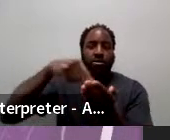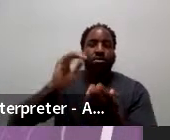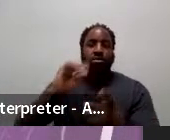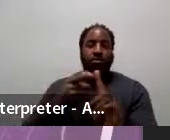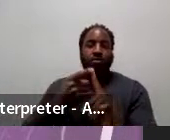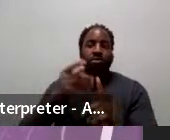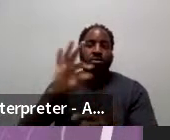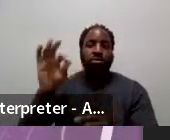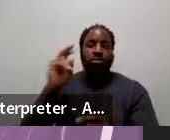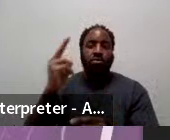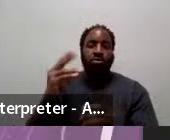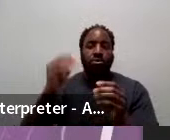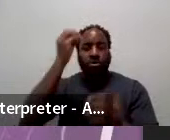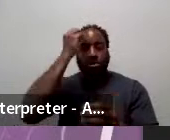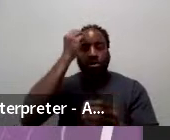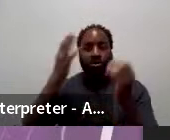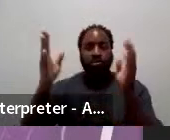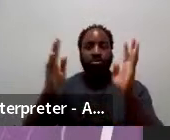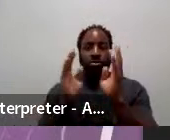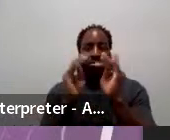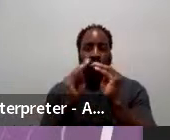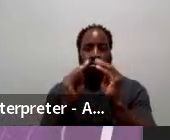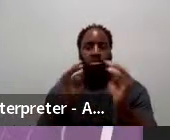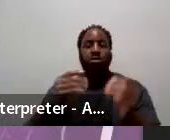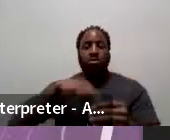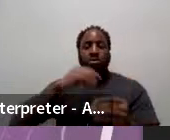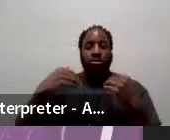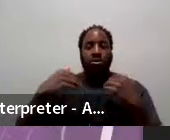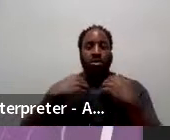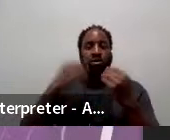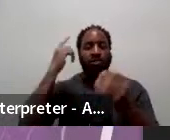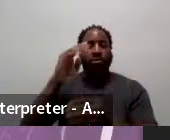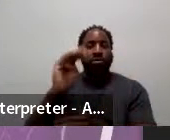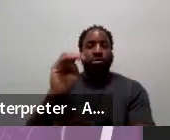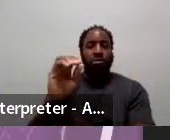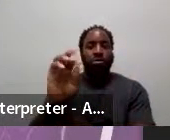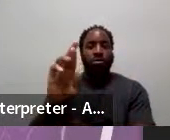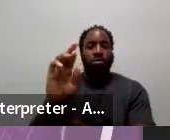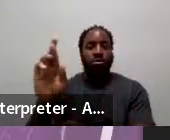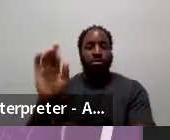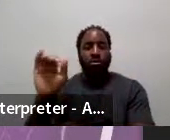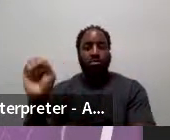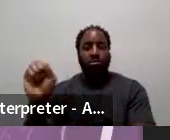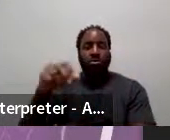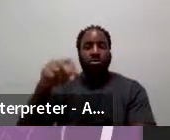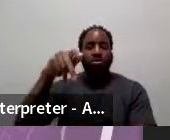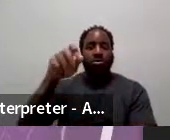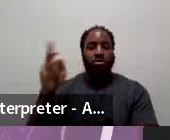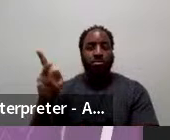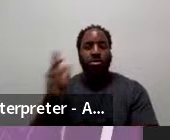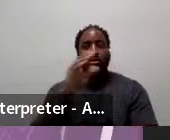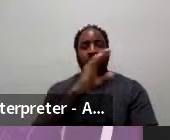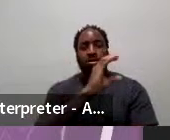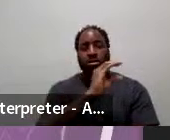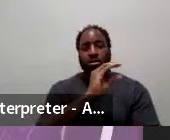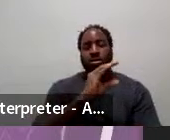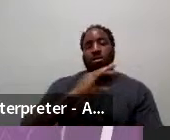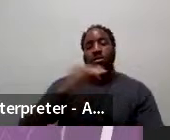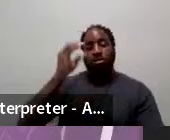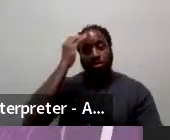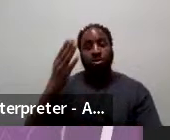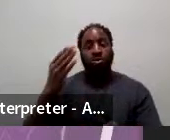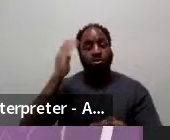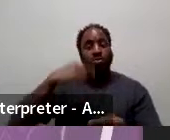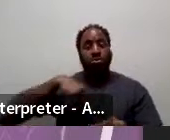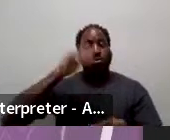of 2 info sessions we'll be holding this week for the Morris Park and Parkchester Van Ness planning work. Just to note, we will be coming back out in the spring for focus